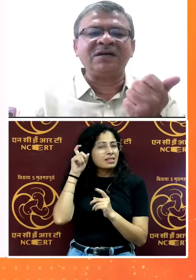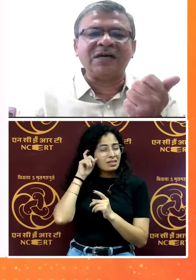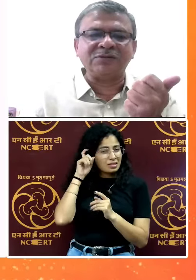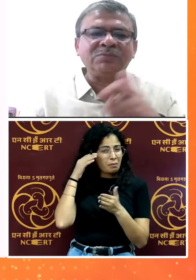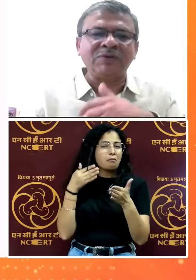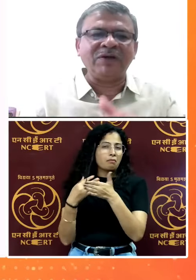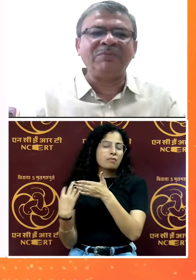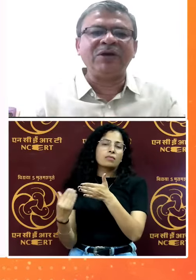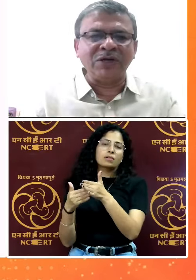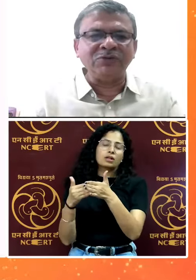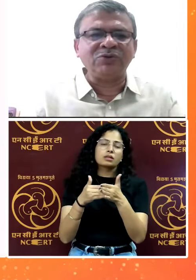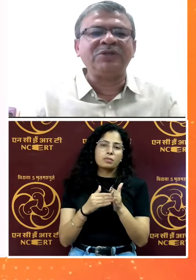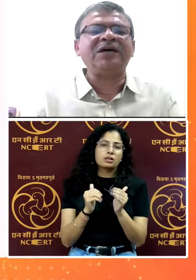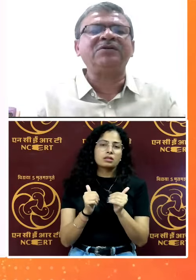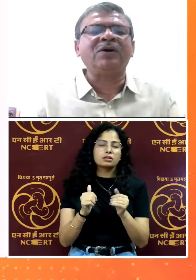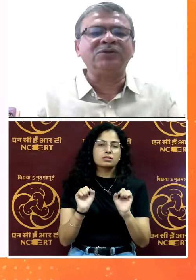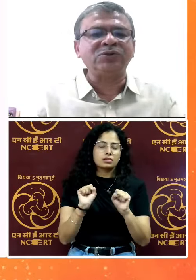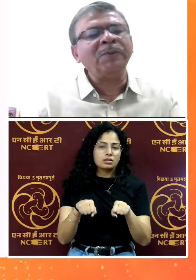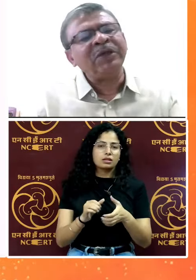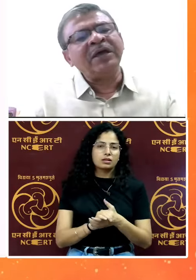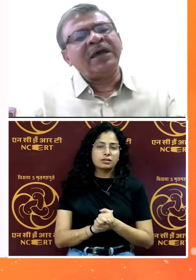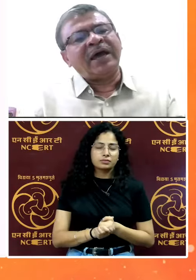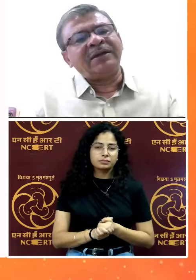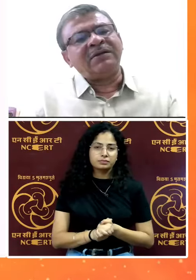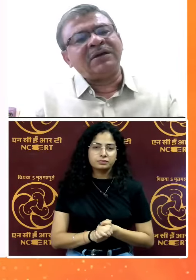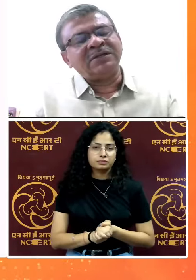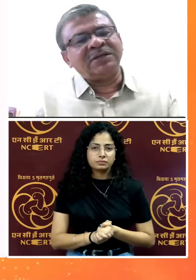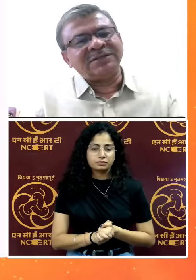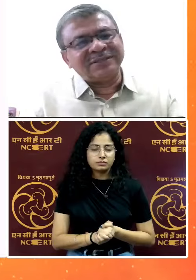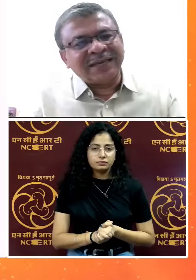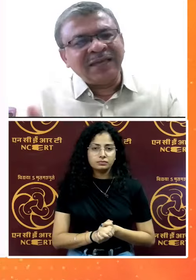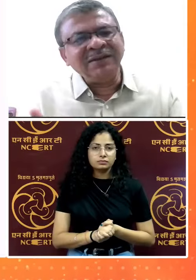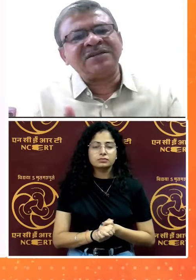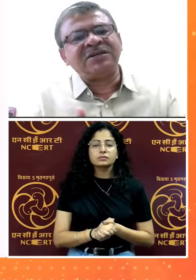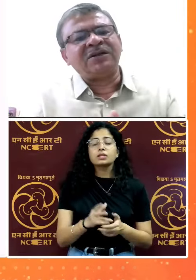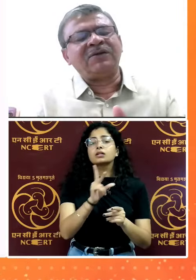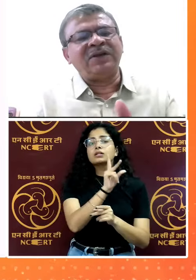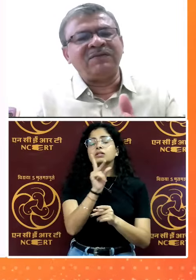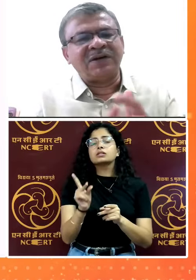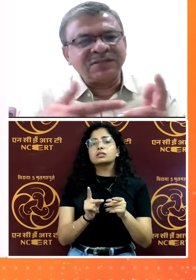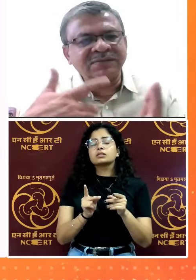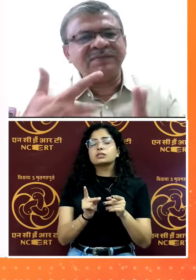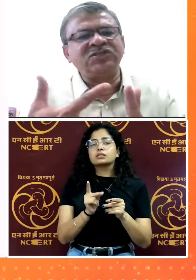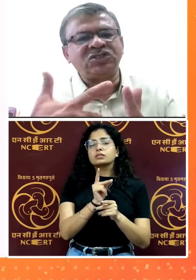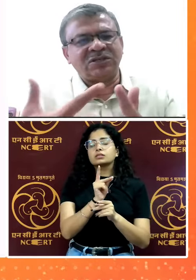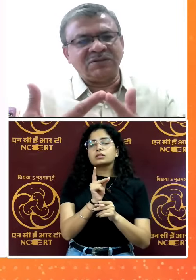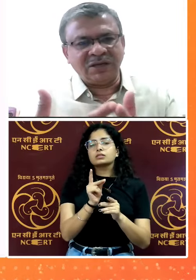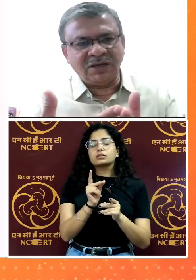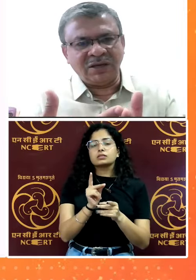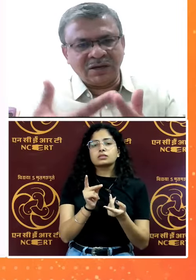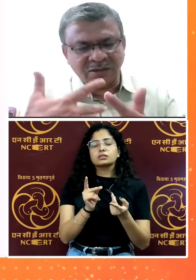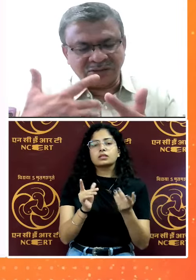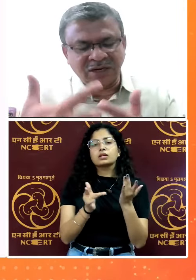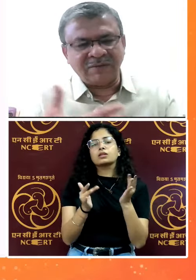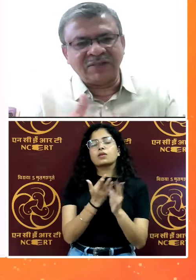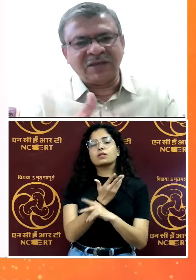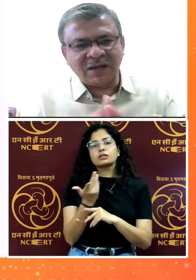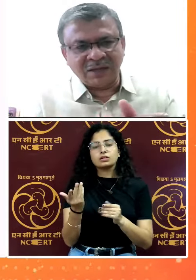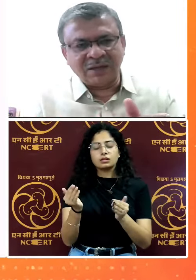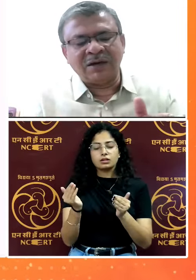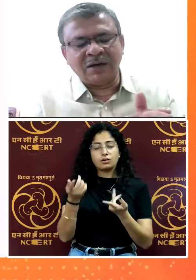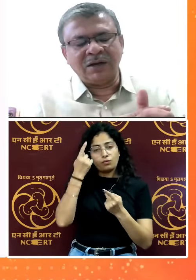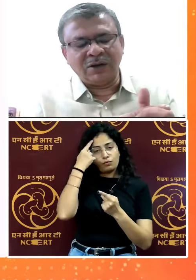in classroom. So we'll be going through that also. And the second category of devices which the children